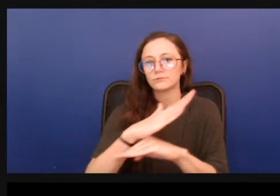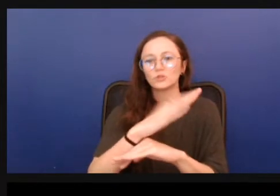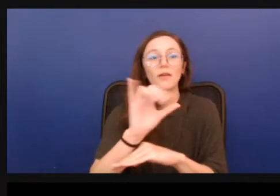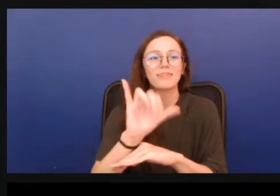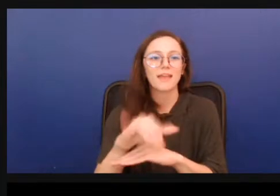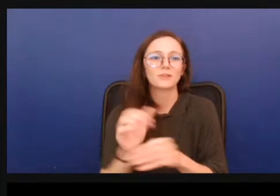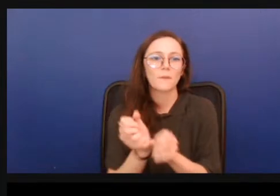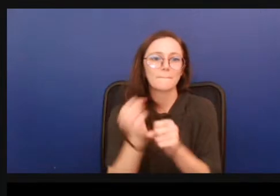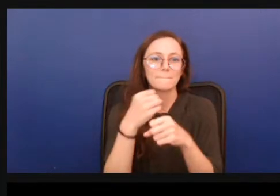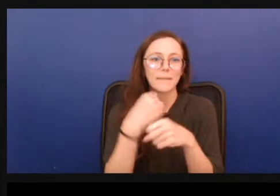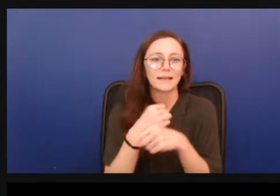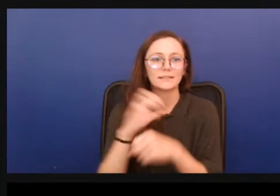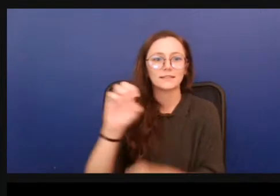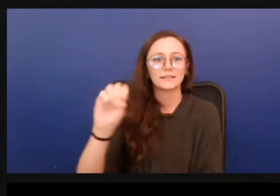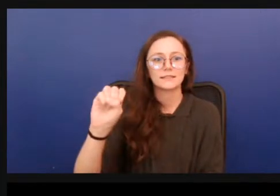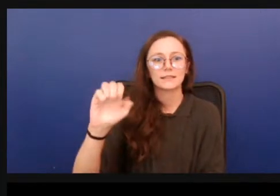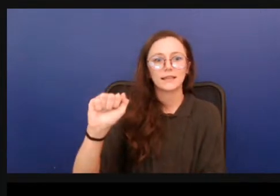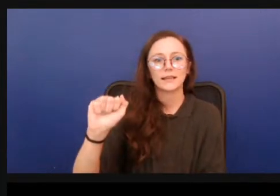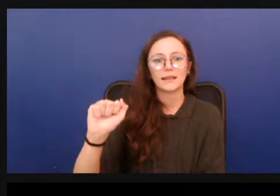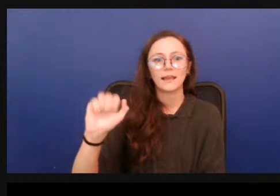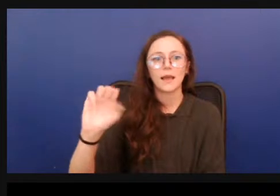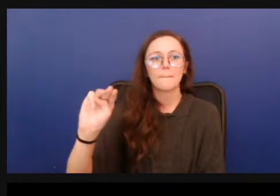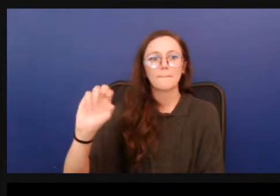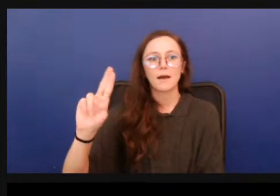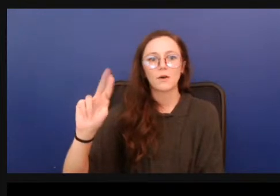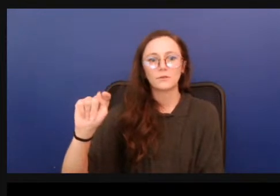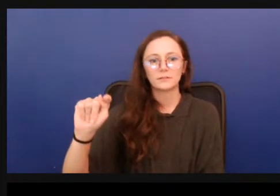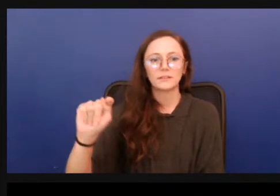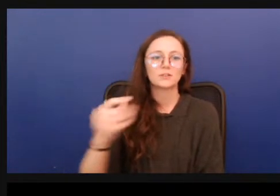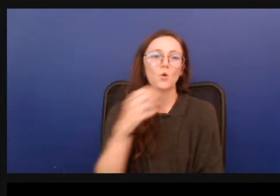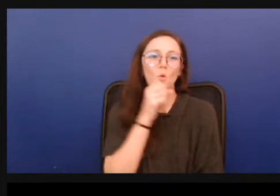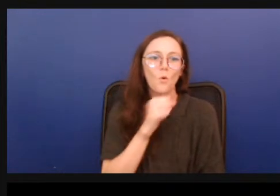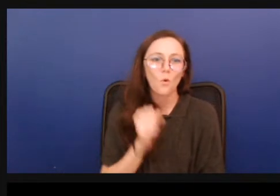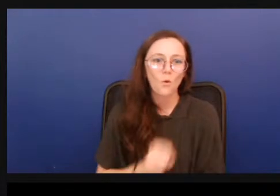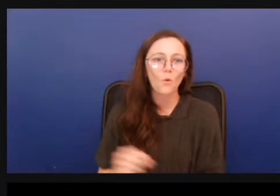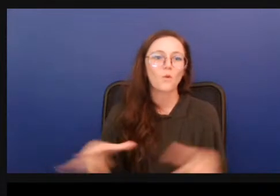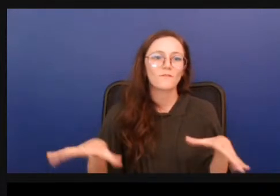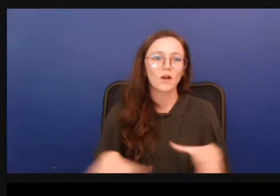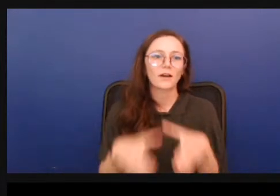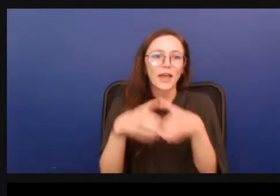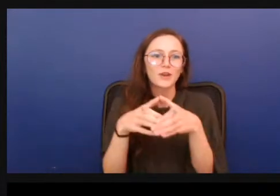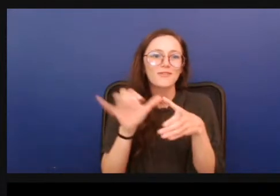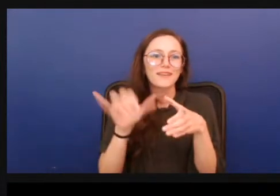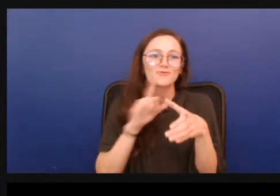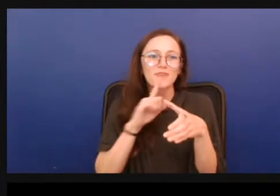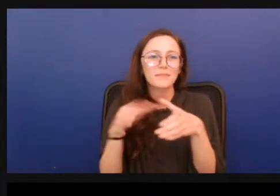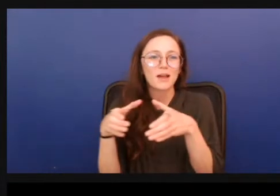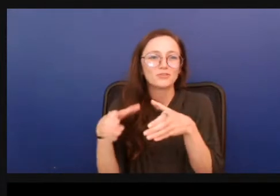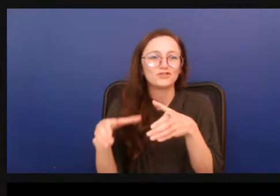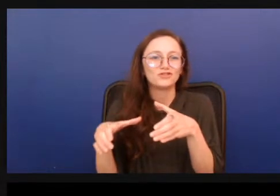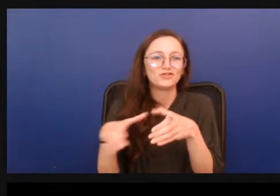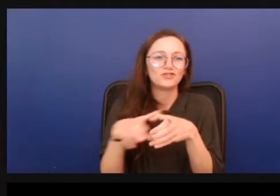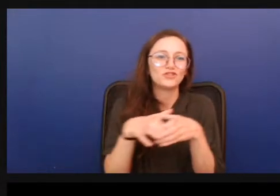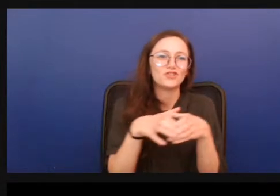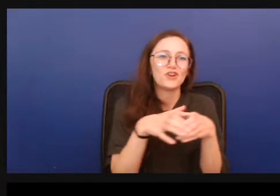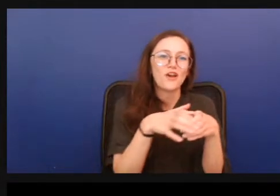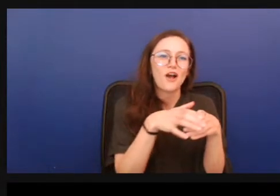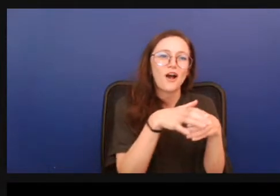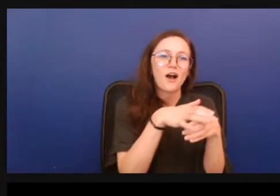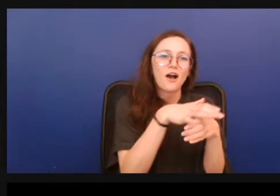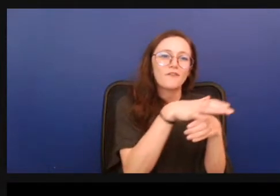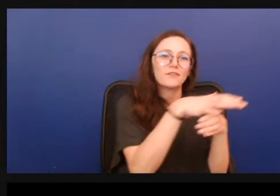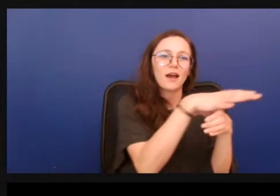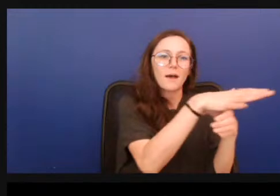old volcano. It's a big pile of stuff that's been shoved up and over because of this bowl-like structure